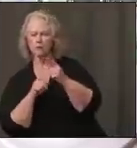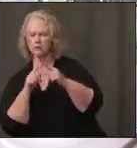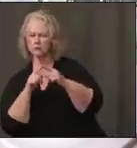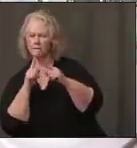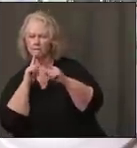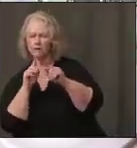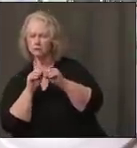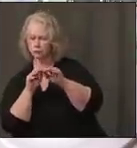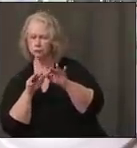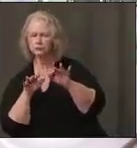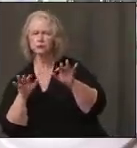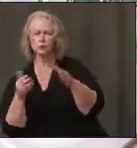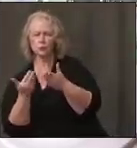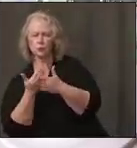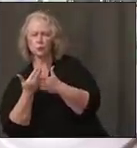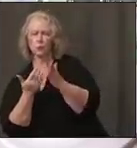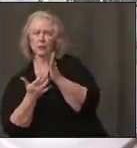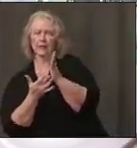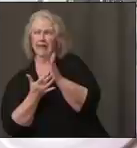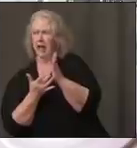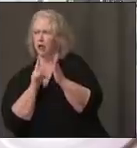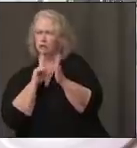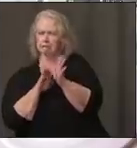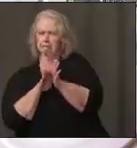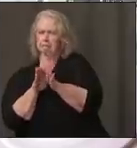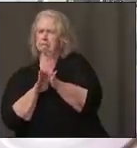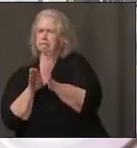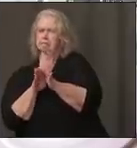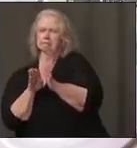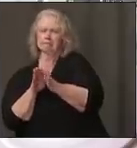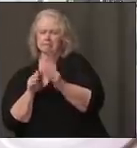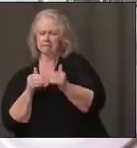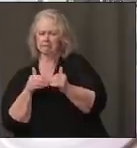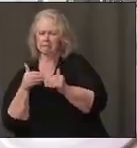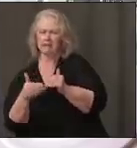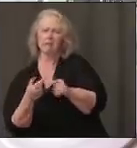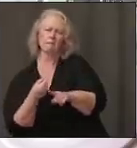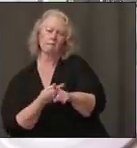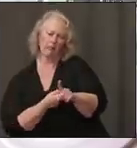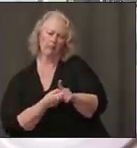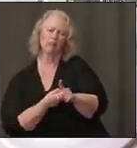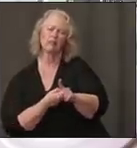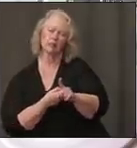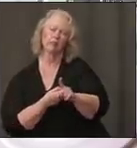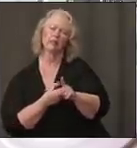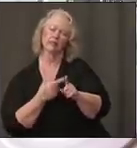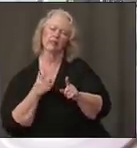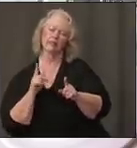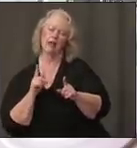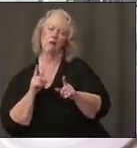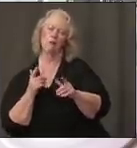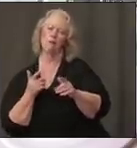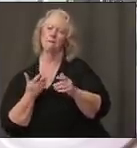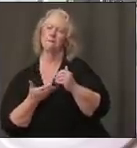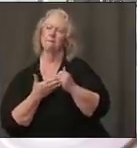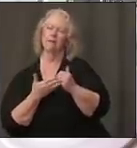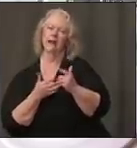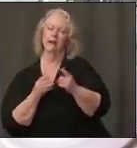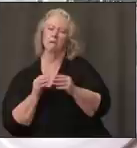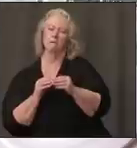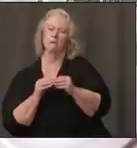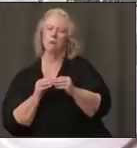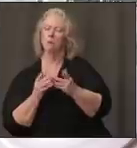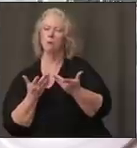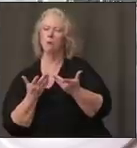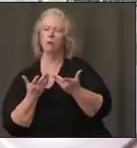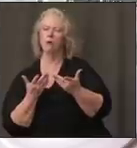see a lot of new technology enter the market over the next probably month. That's going to create sort of technological inflection points where we'll literally